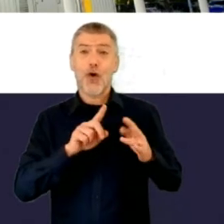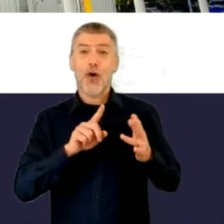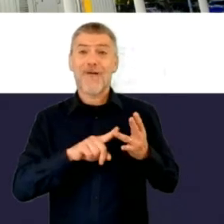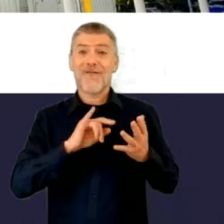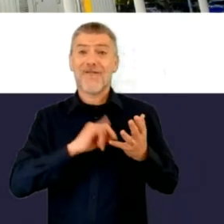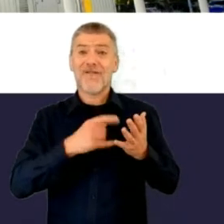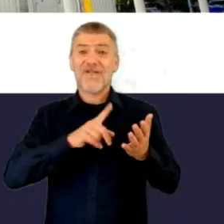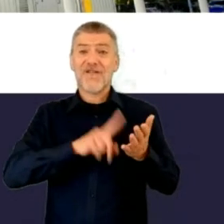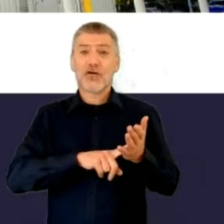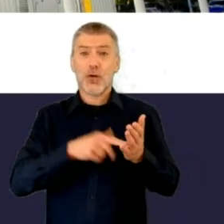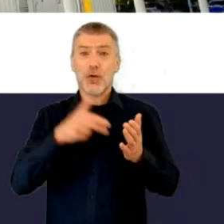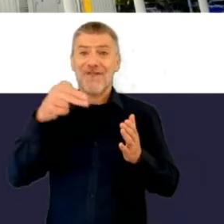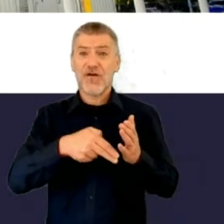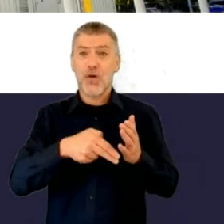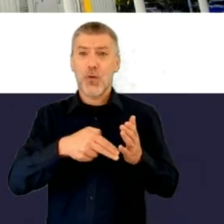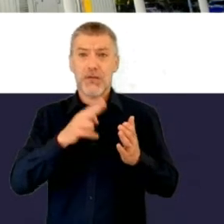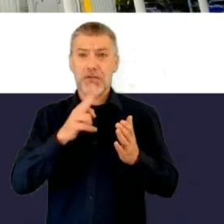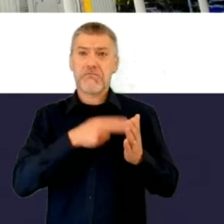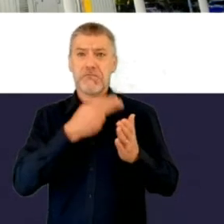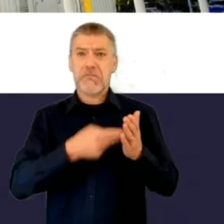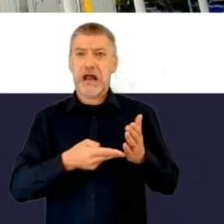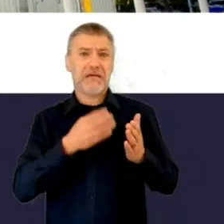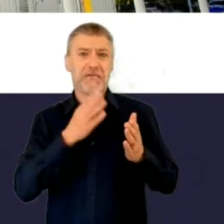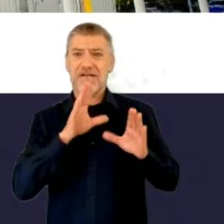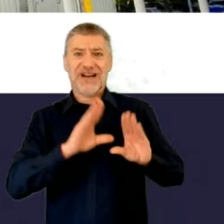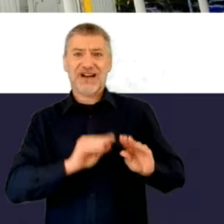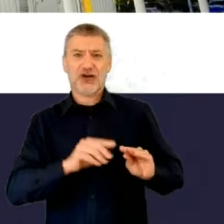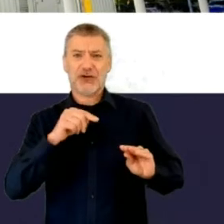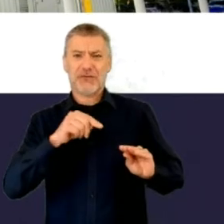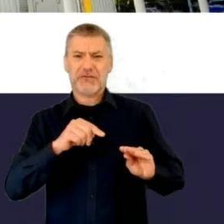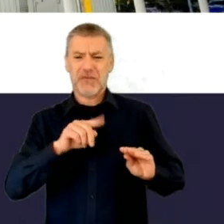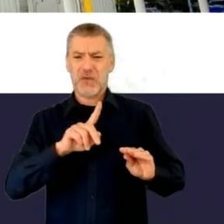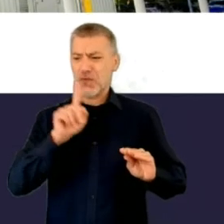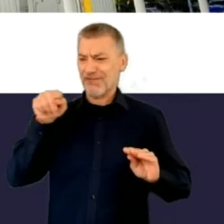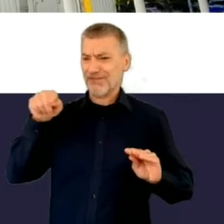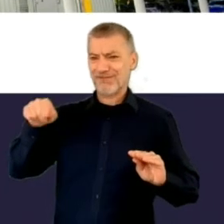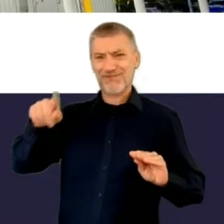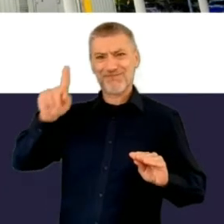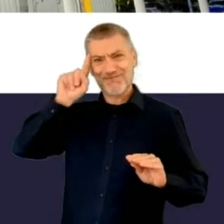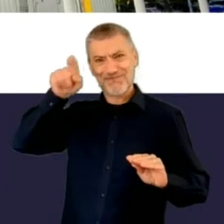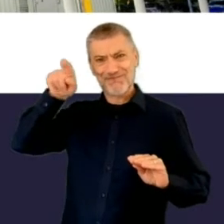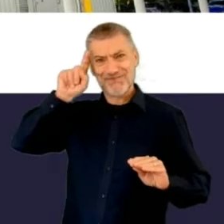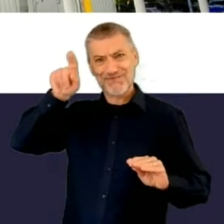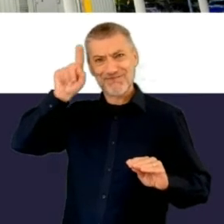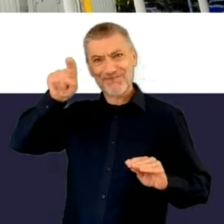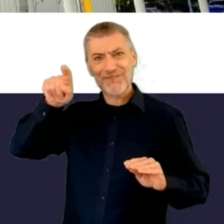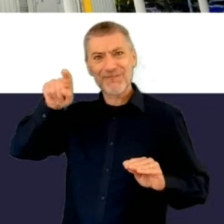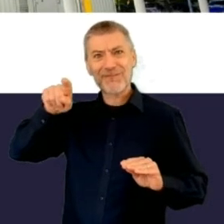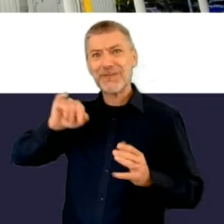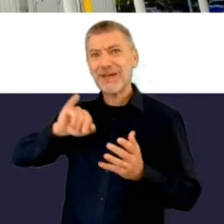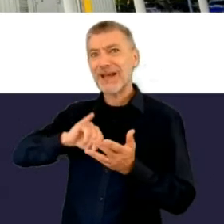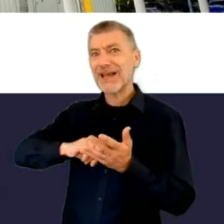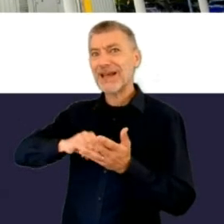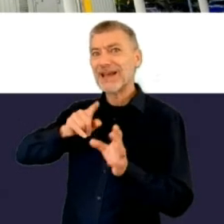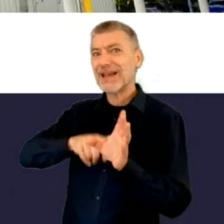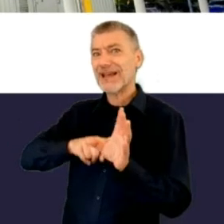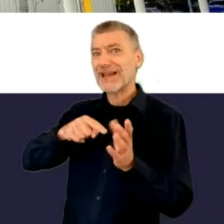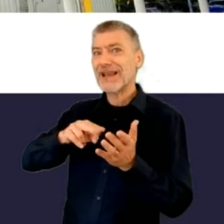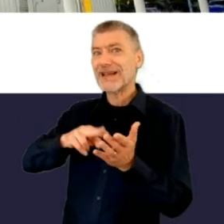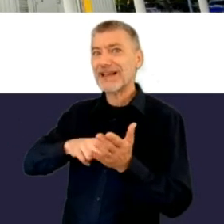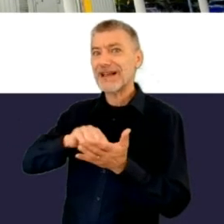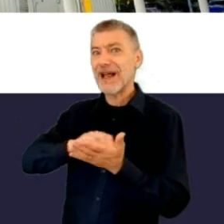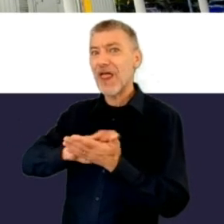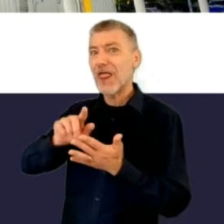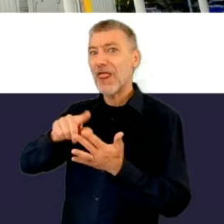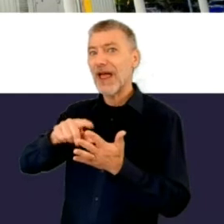fuel. Could we magic up synthetic fuel that we could put into these technologies? And so if